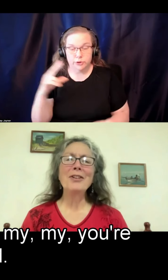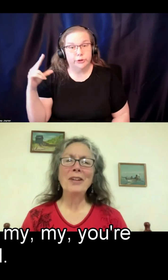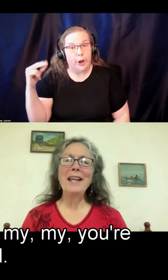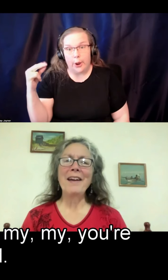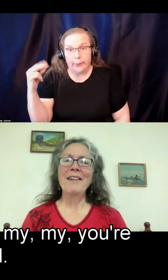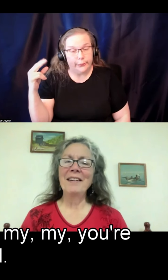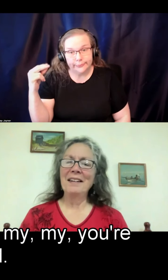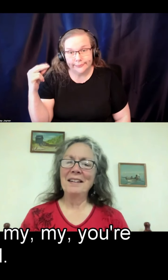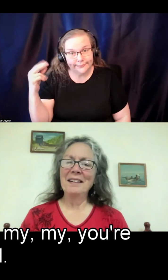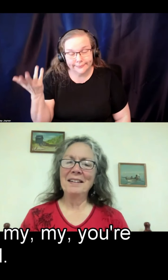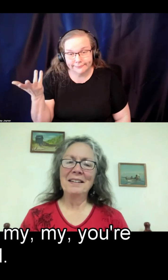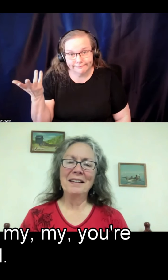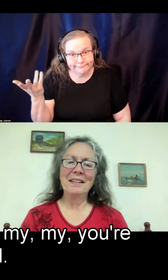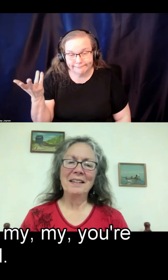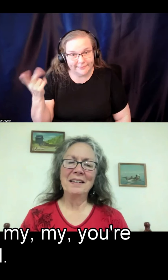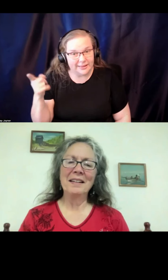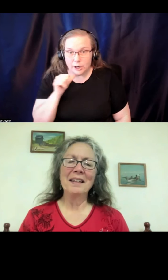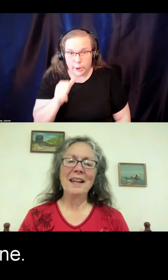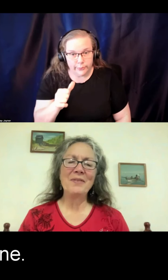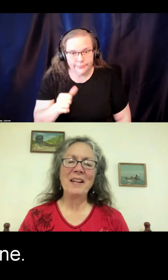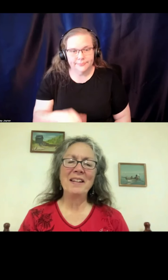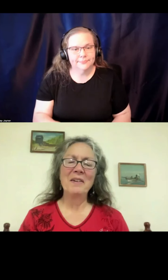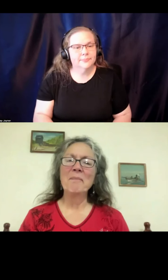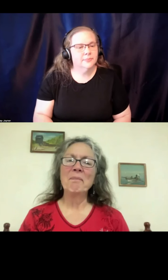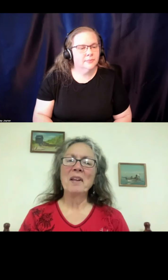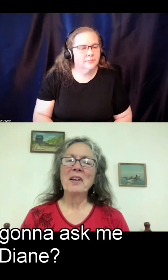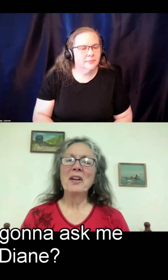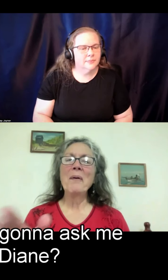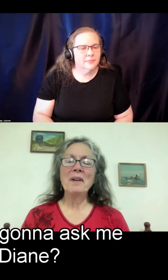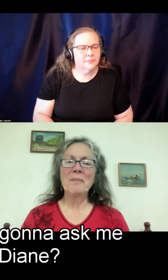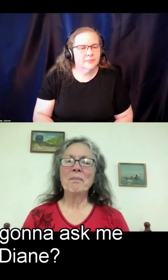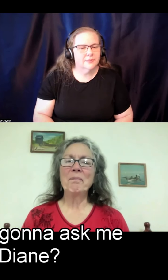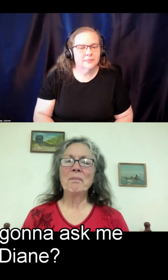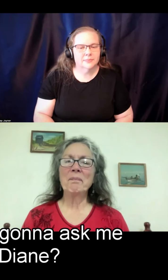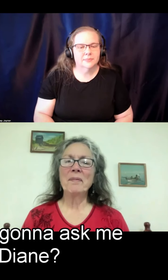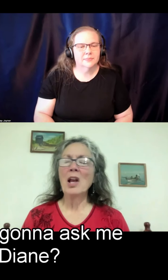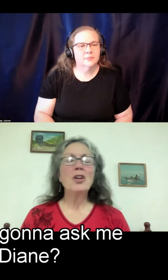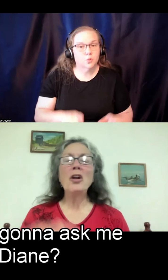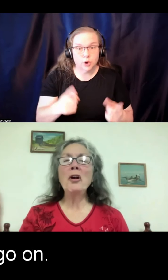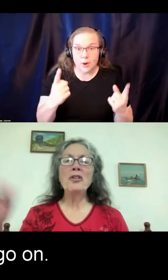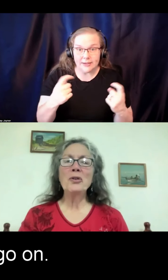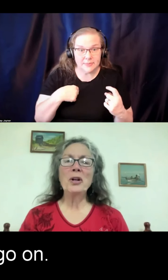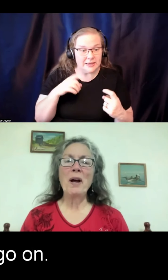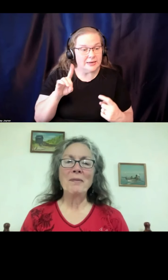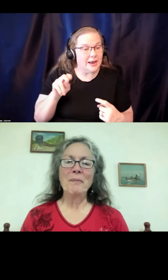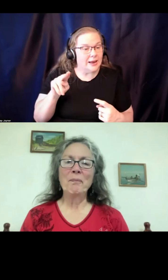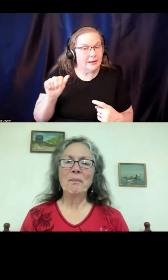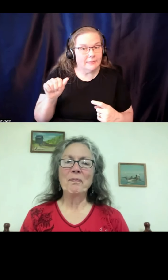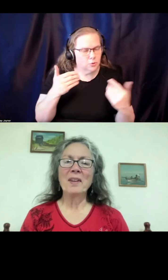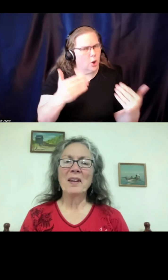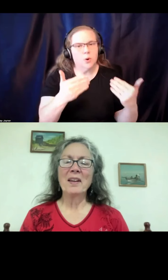And my Sweetie, old, you're muted. It's fine. anyway, were you going to ask me something, Diane? No, Julia, go